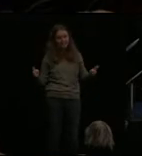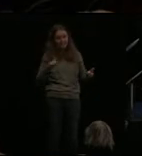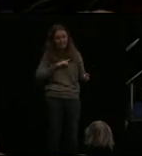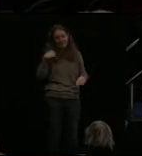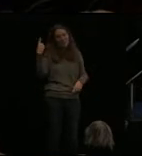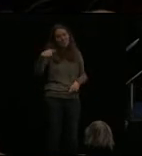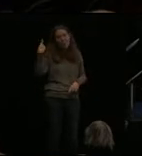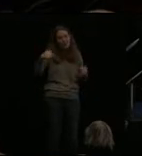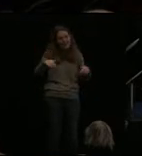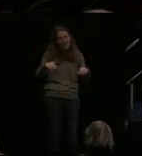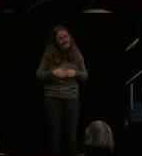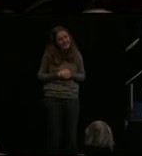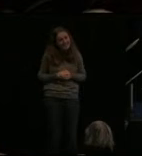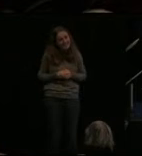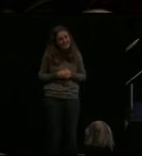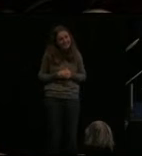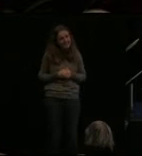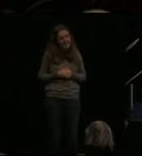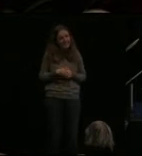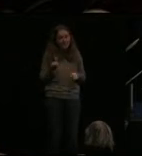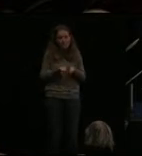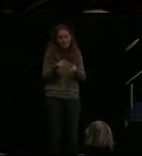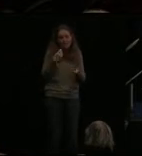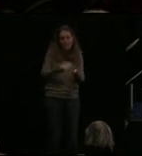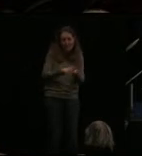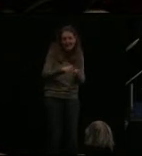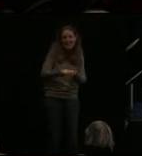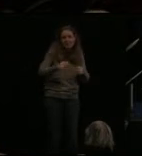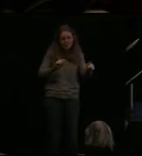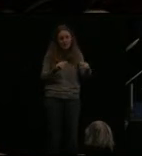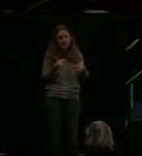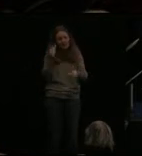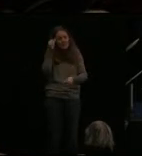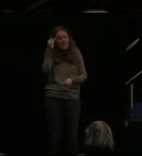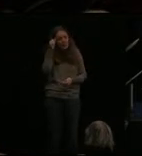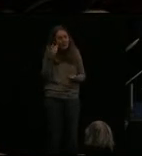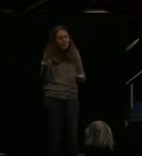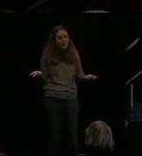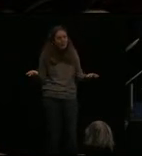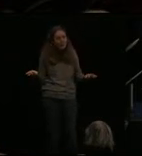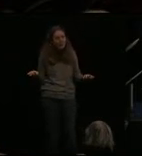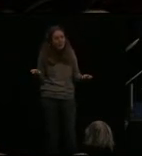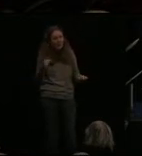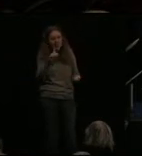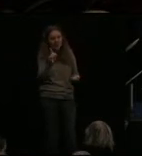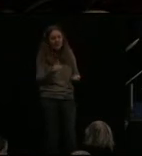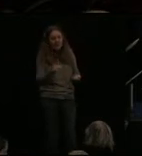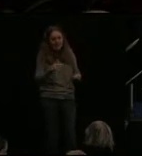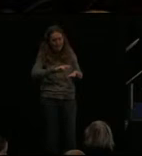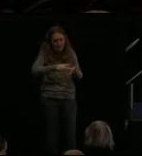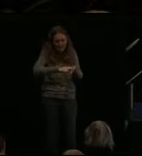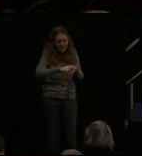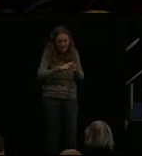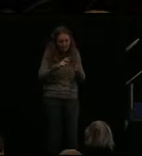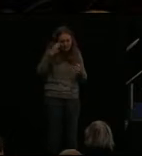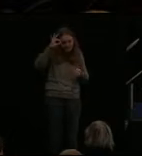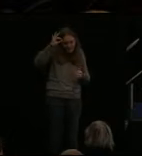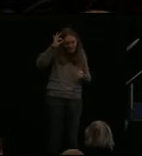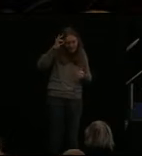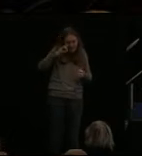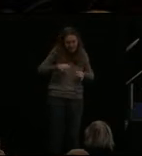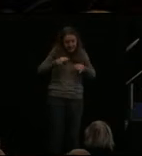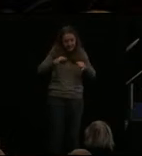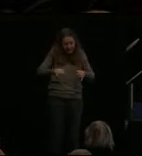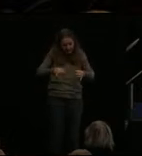noisy. There are some financial challenges, we know. There are people in the planning committee who have delayed